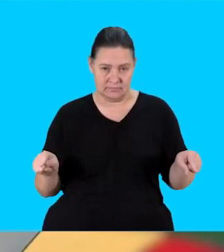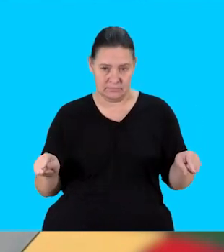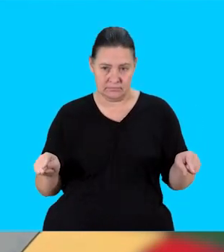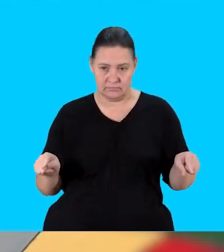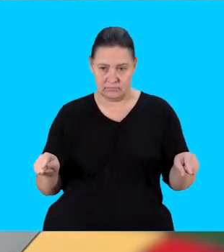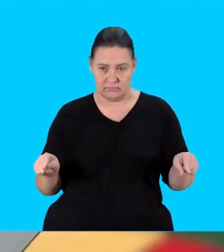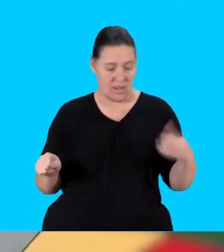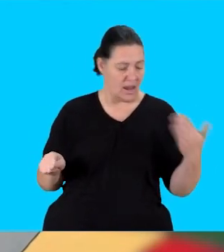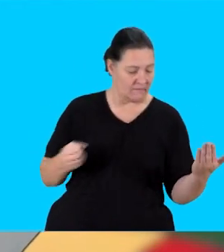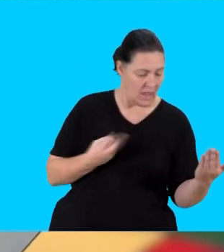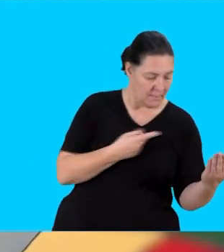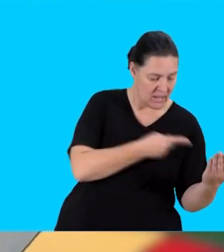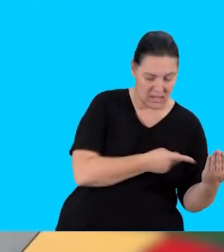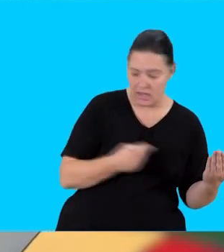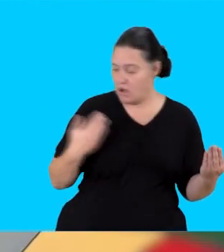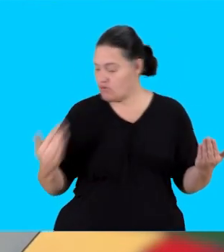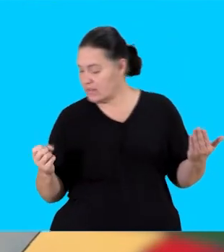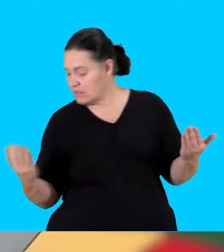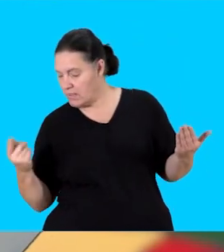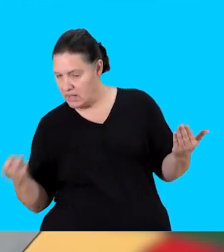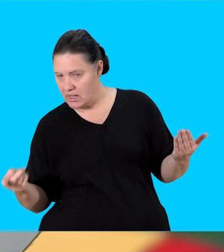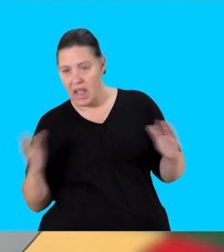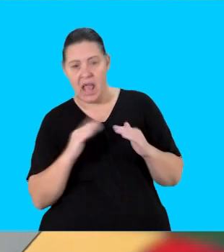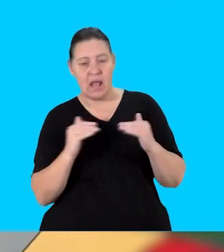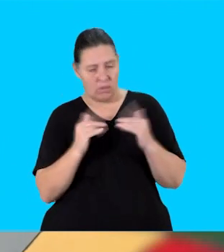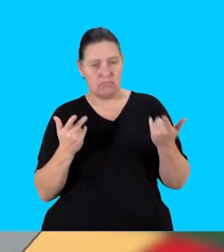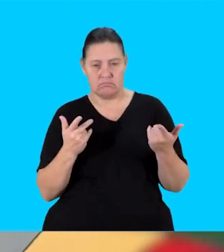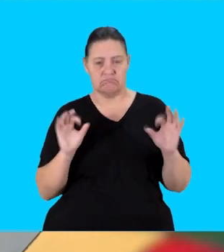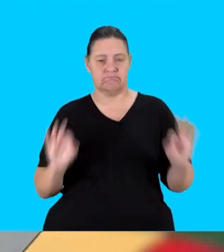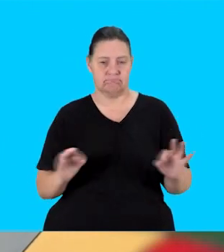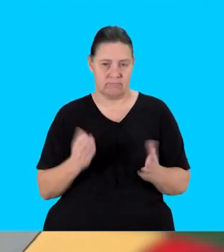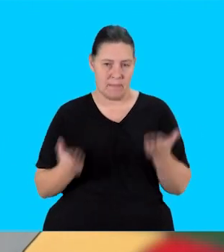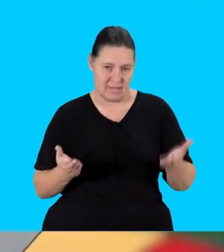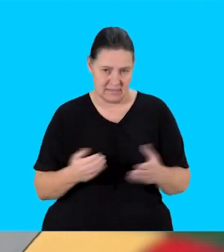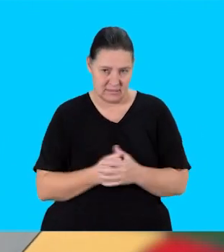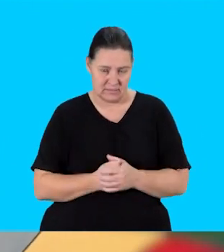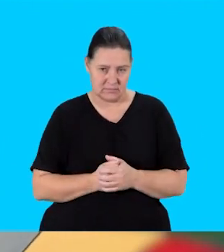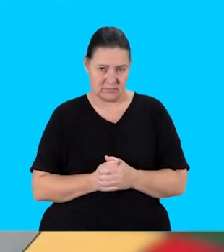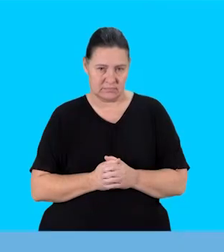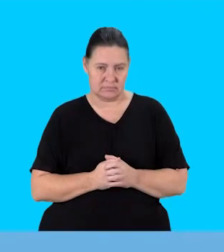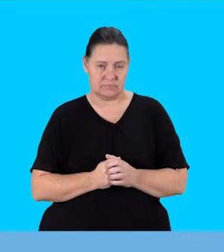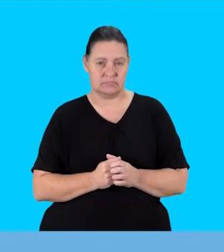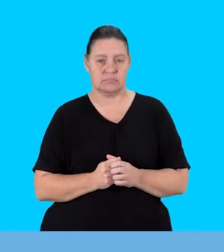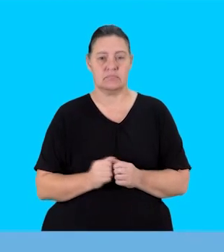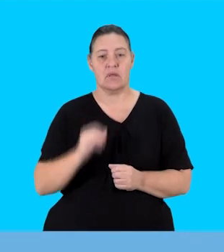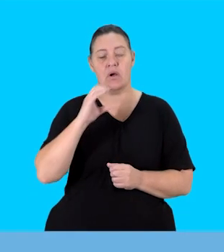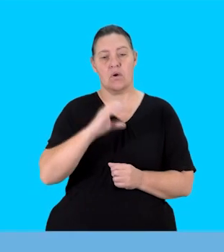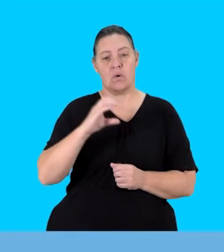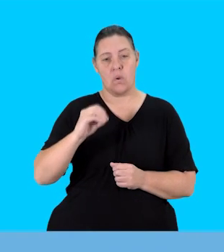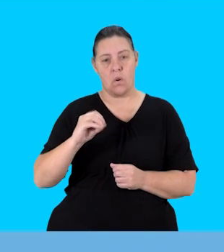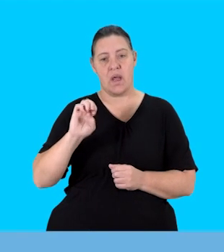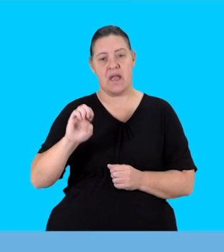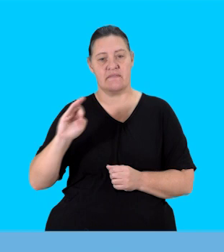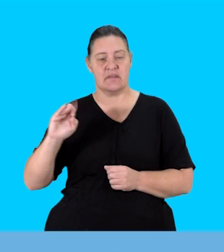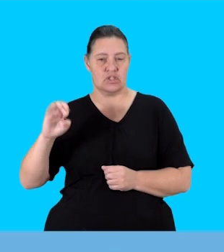side versus the number on the right-hand side. If they are equal, then the equation, we can say it is balanced. Then the coefficients are in